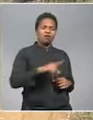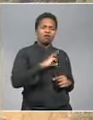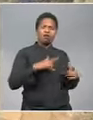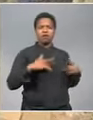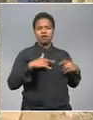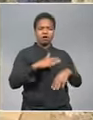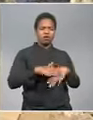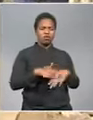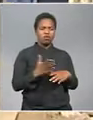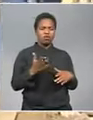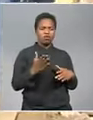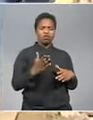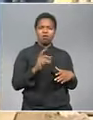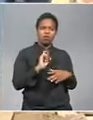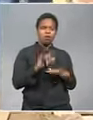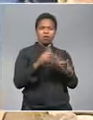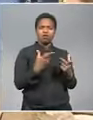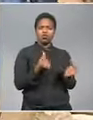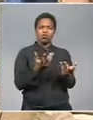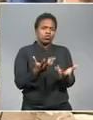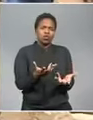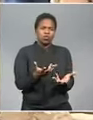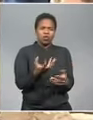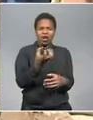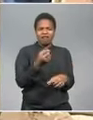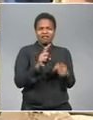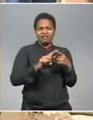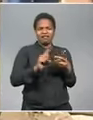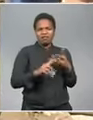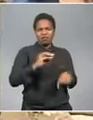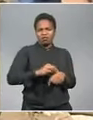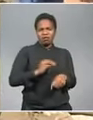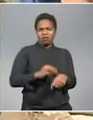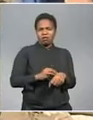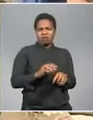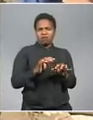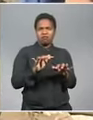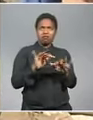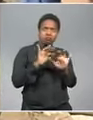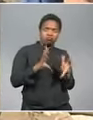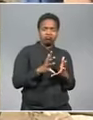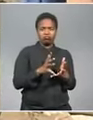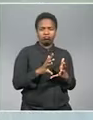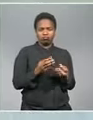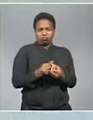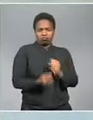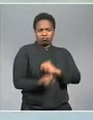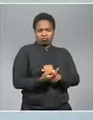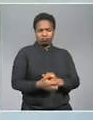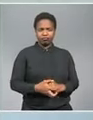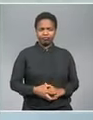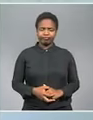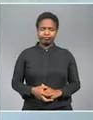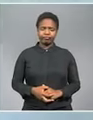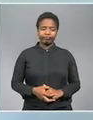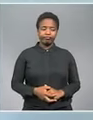more in a balance with the earth. I think if everybody does that, then we don't have all these problems that the earth is degenerating.